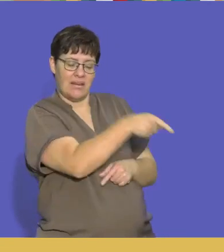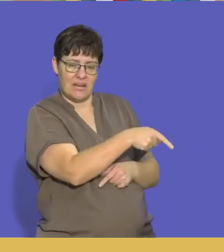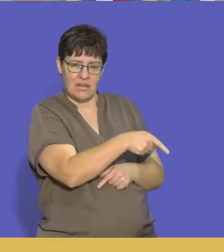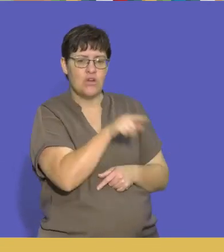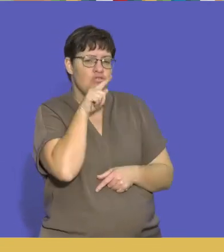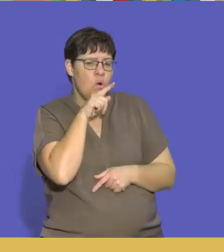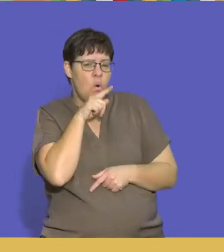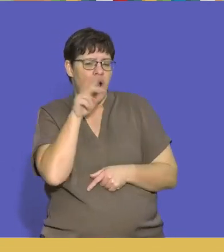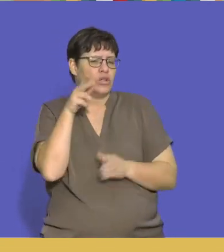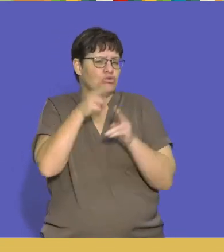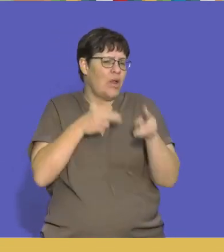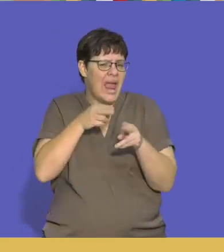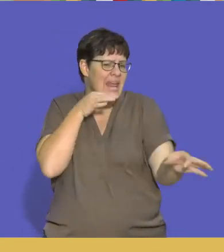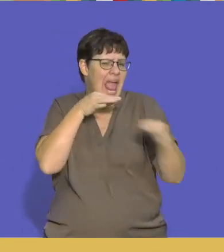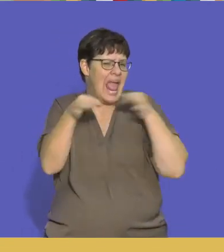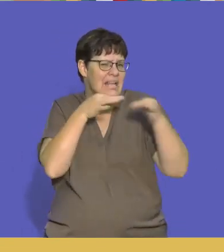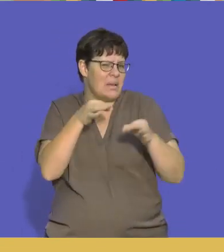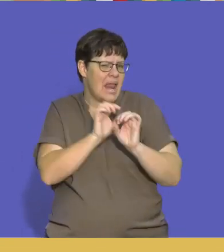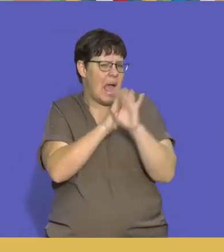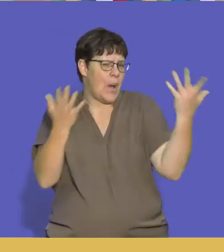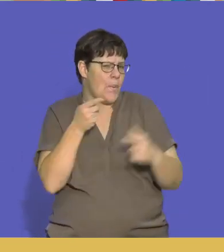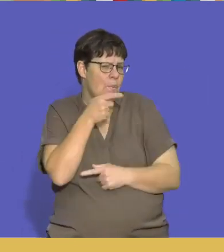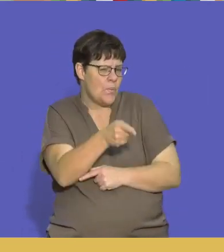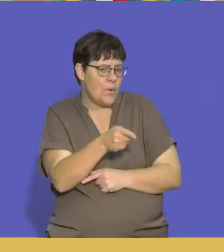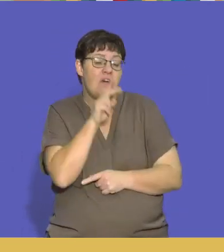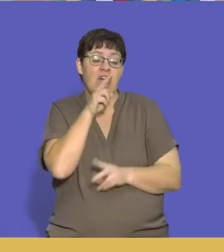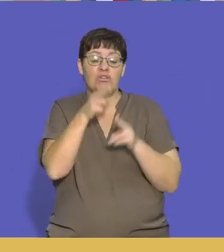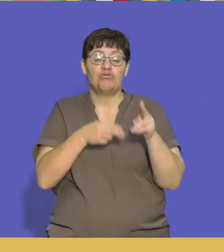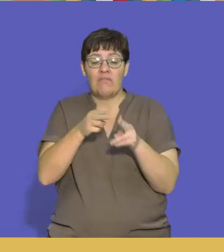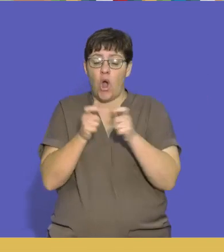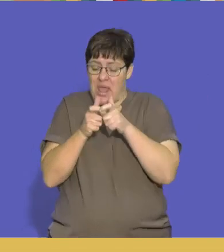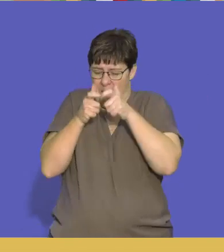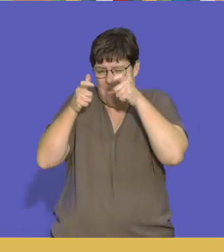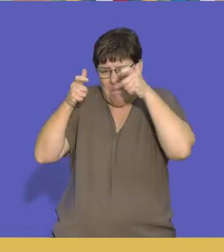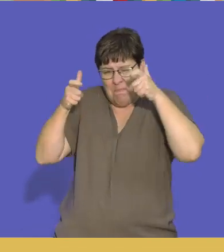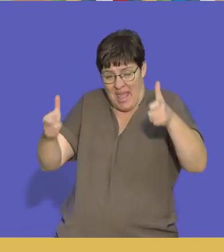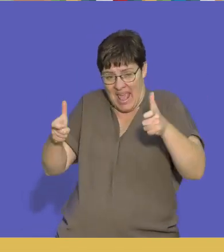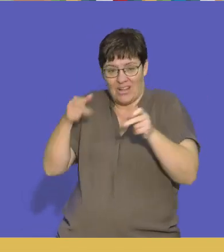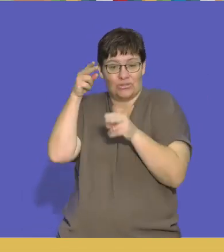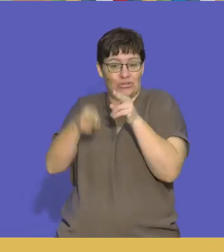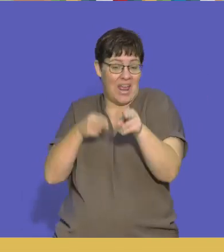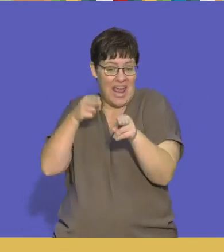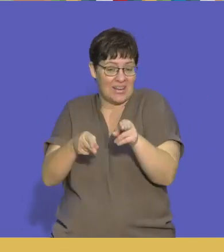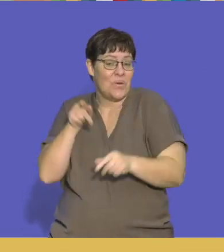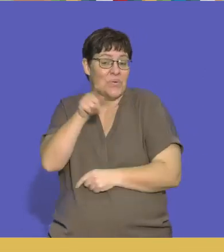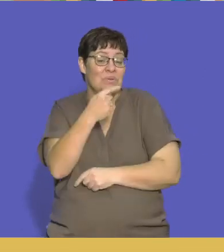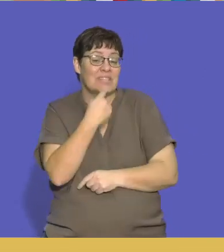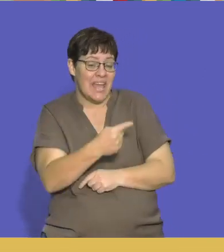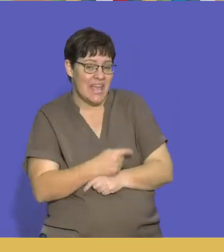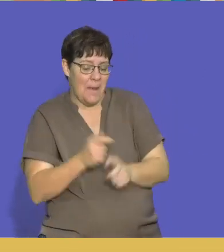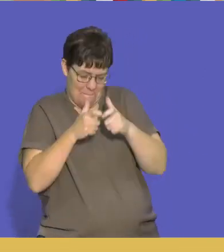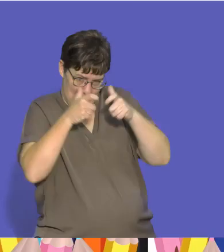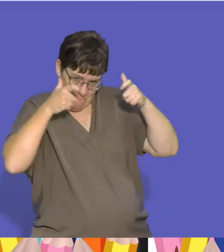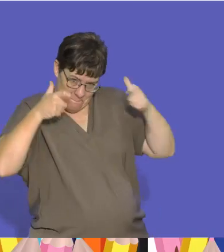is describing the train? Listen again. They traveled on a big train. You